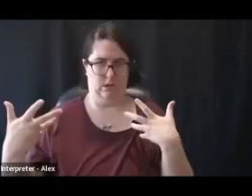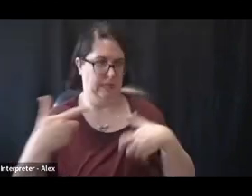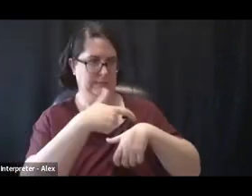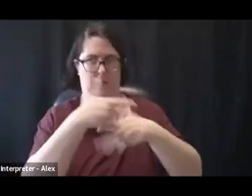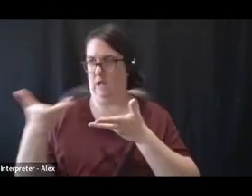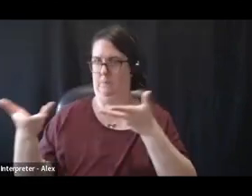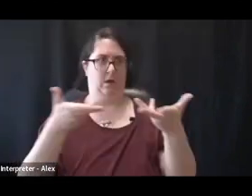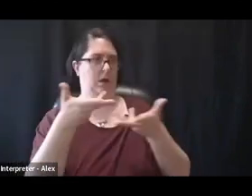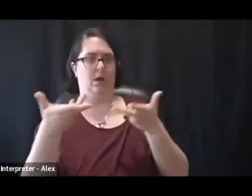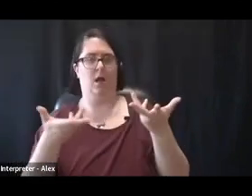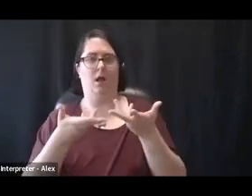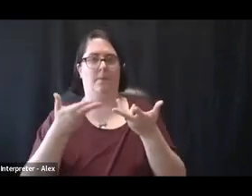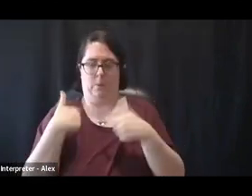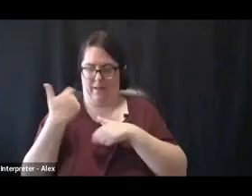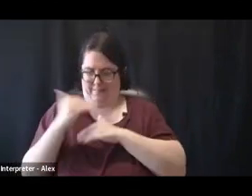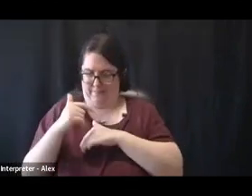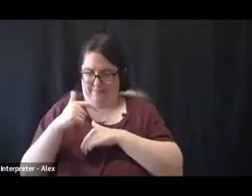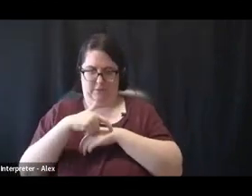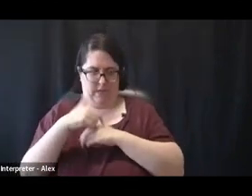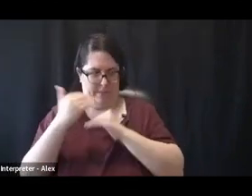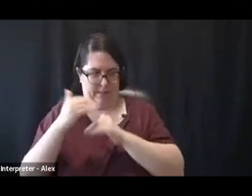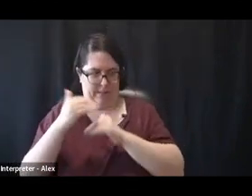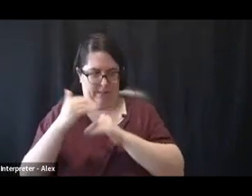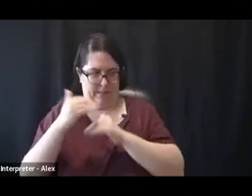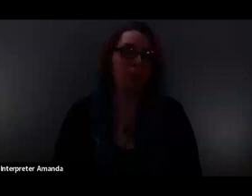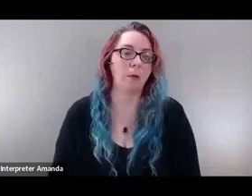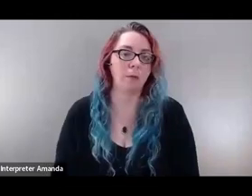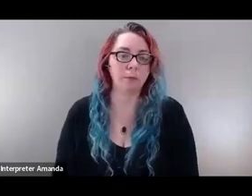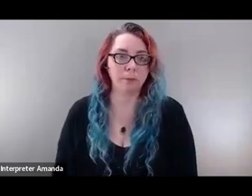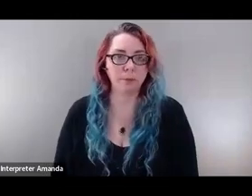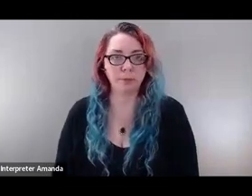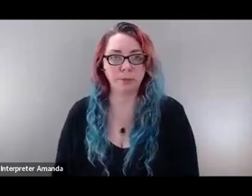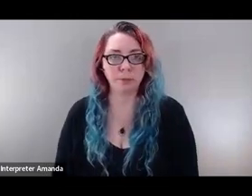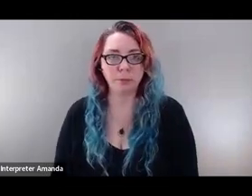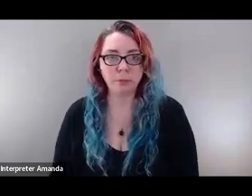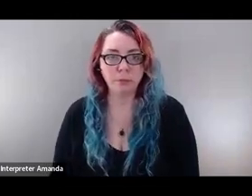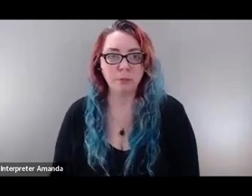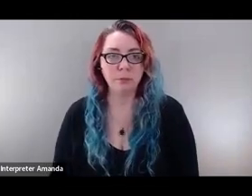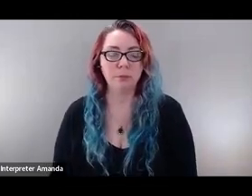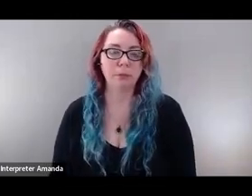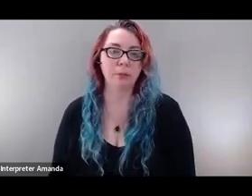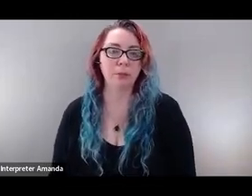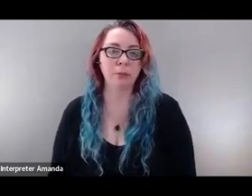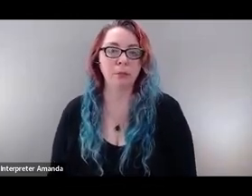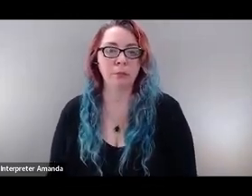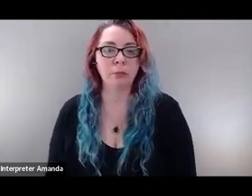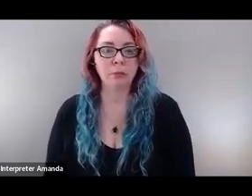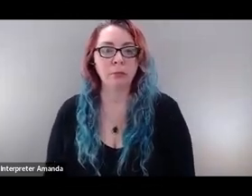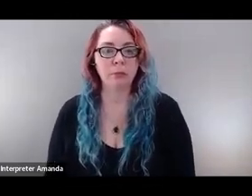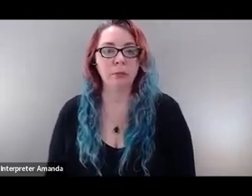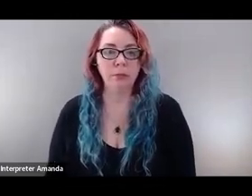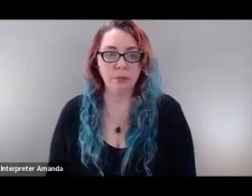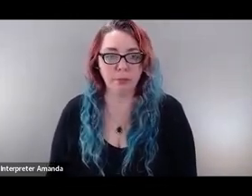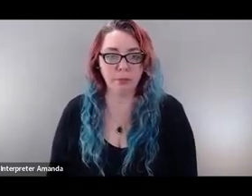doing this work? And what does it take of you, maybe? I'm sorry, I don't know that that's the clearer question than Benjamin